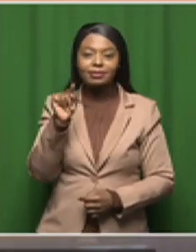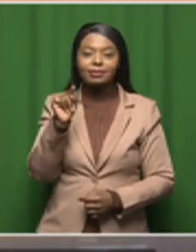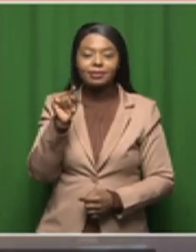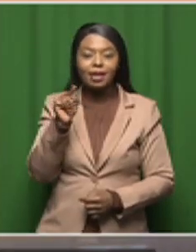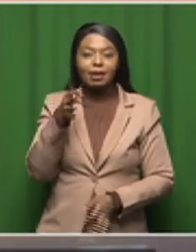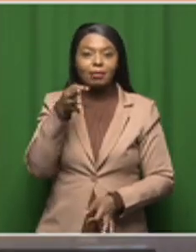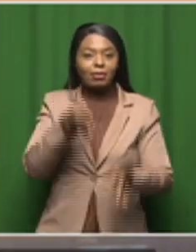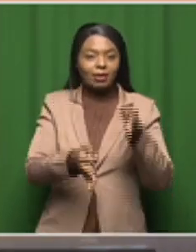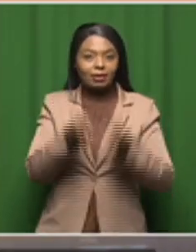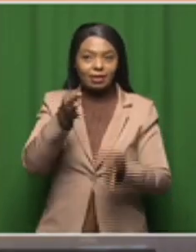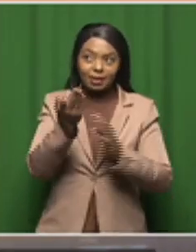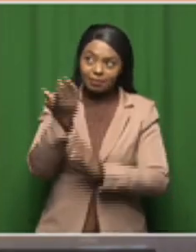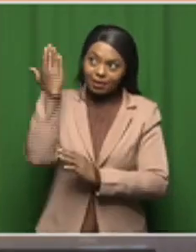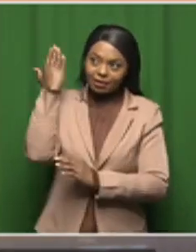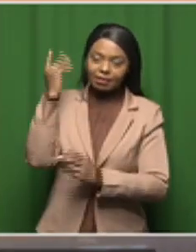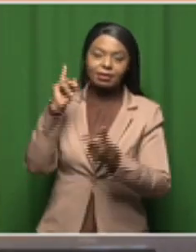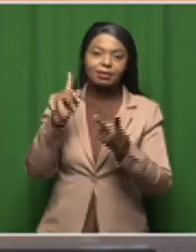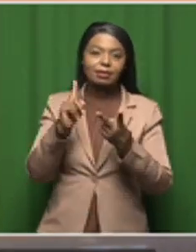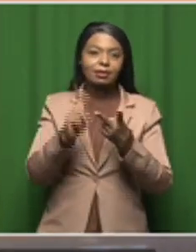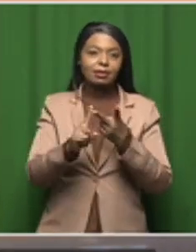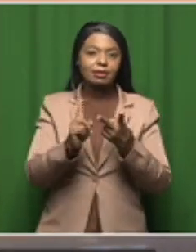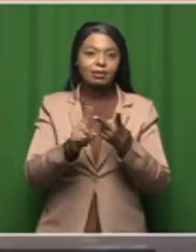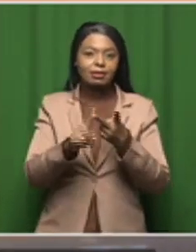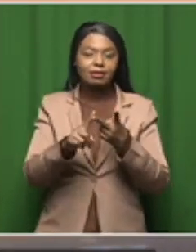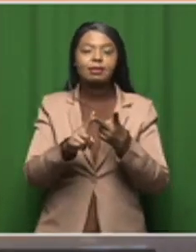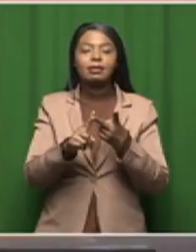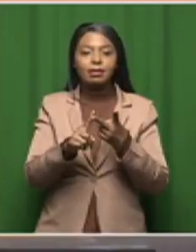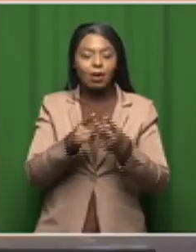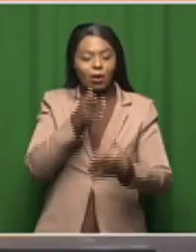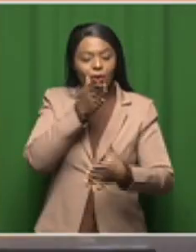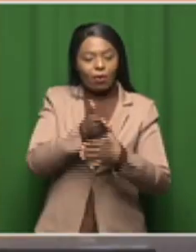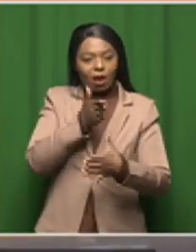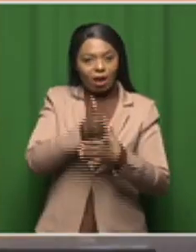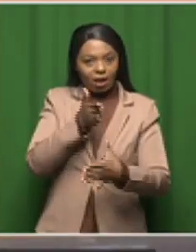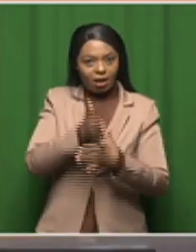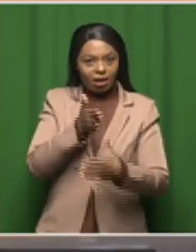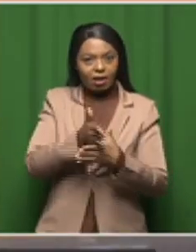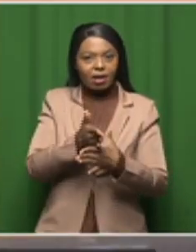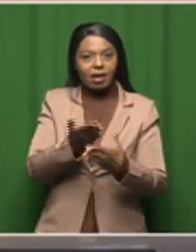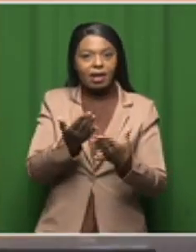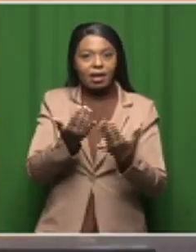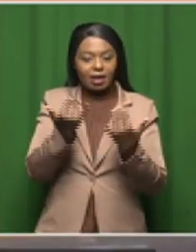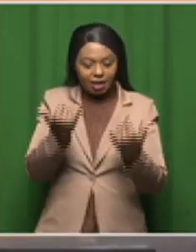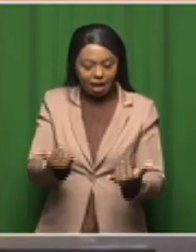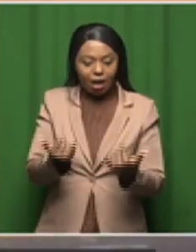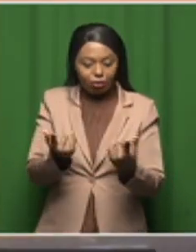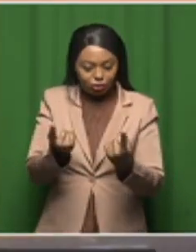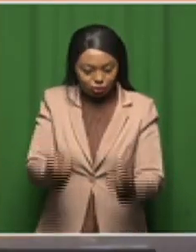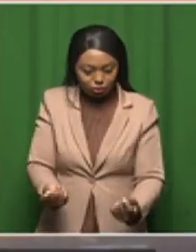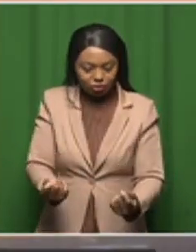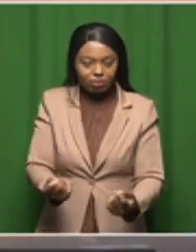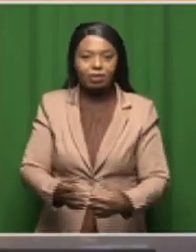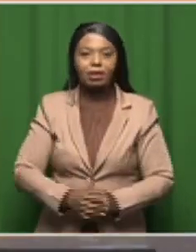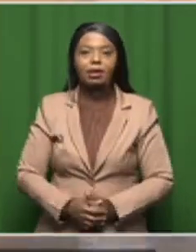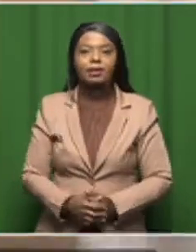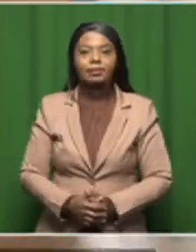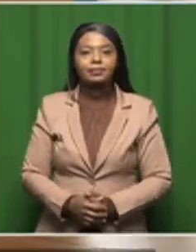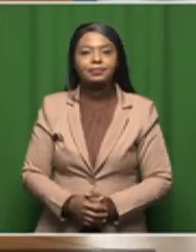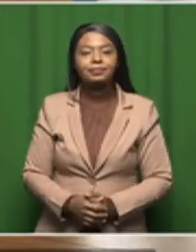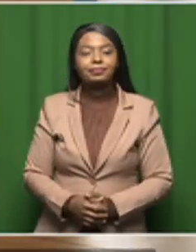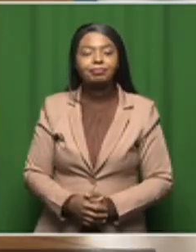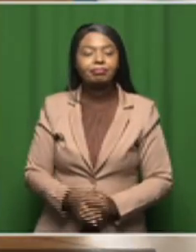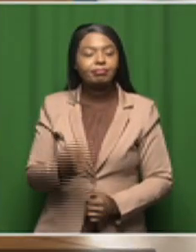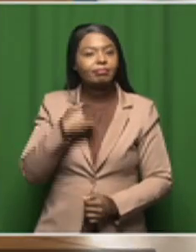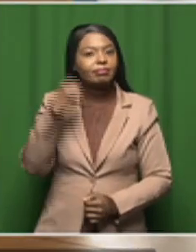political past in dialogue with works that I'm doing now. Yeah. So I think that way of, I haven't